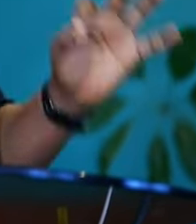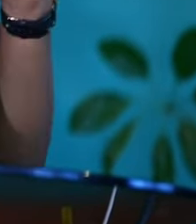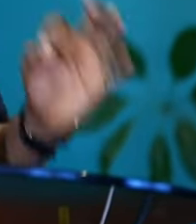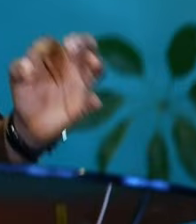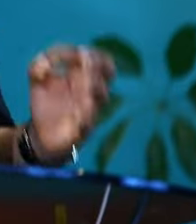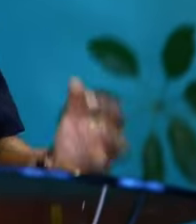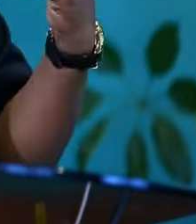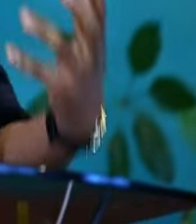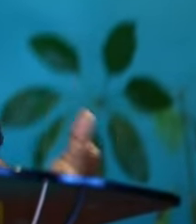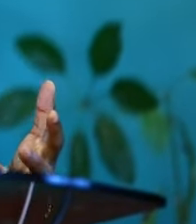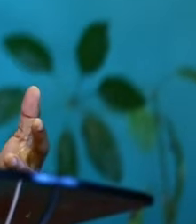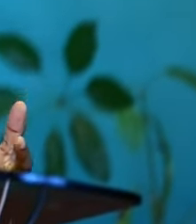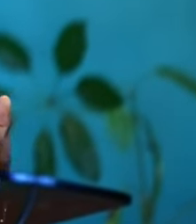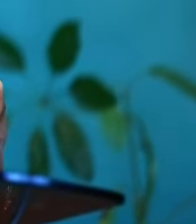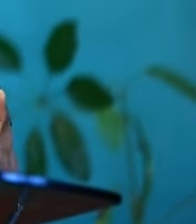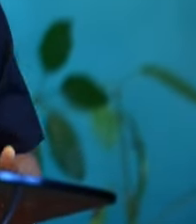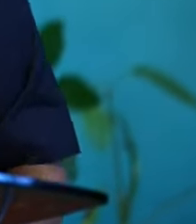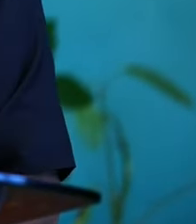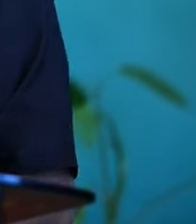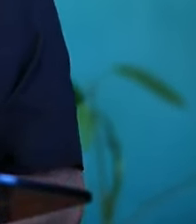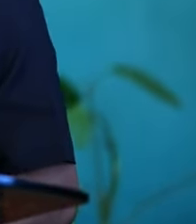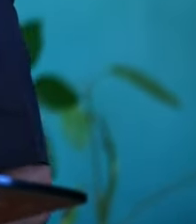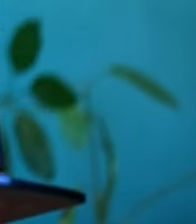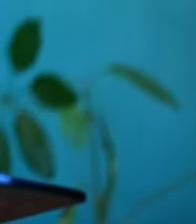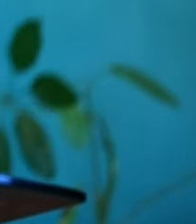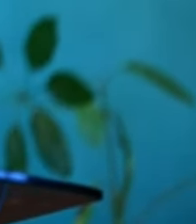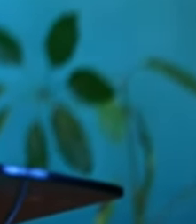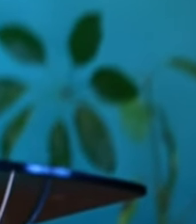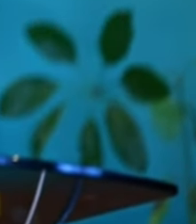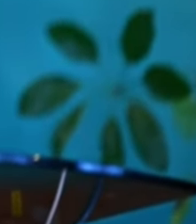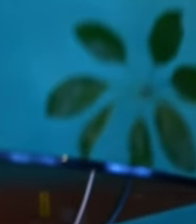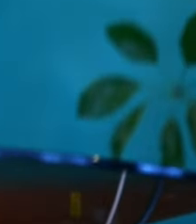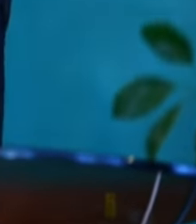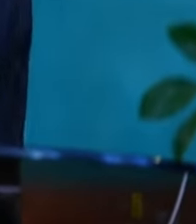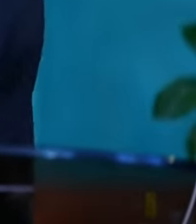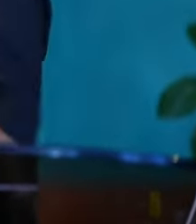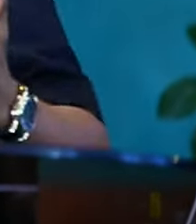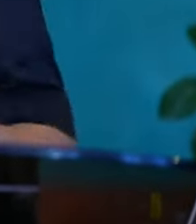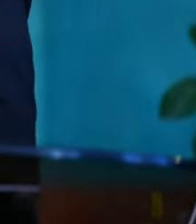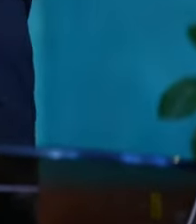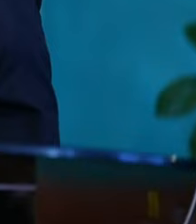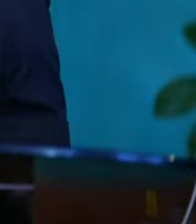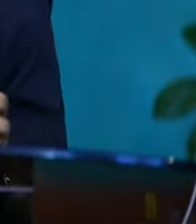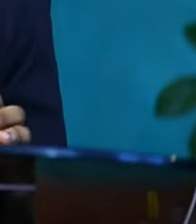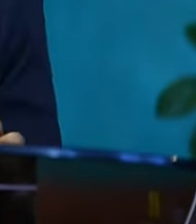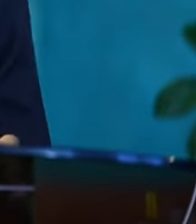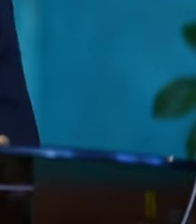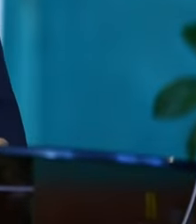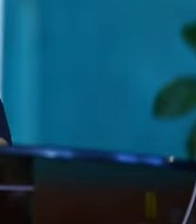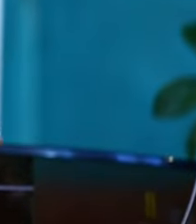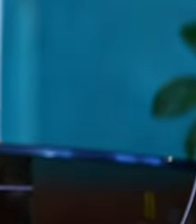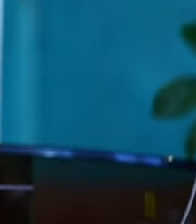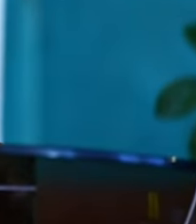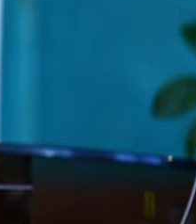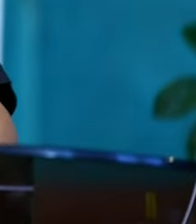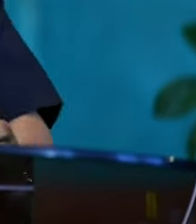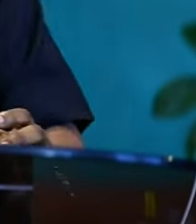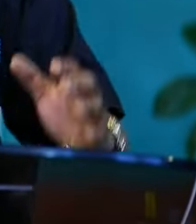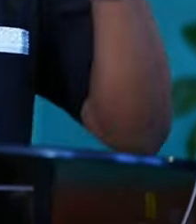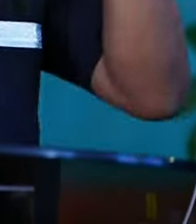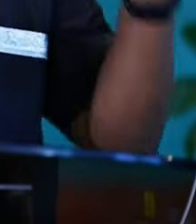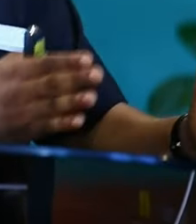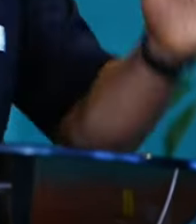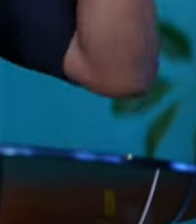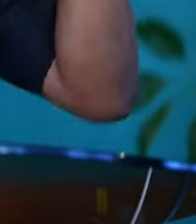an assault center for the enemy. And all we do is we play about it, we laugh about